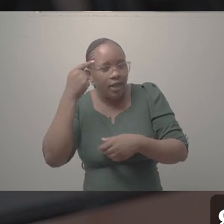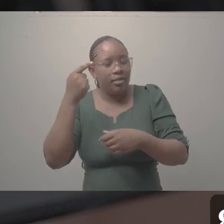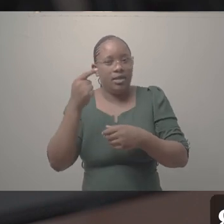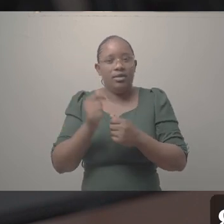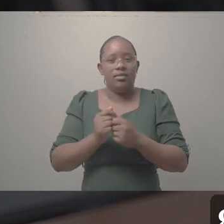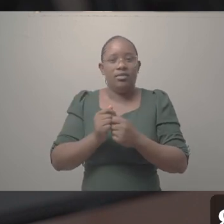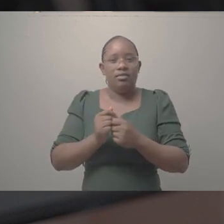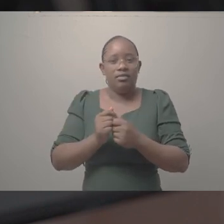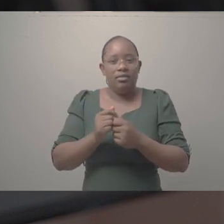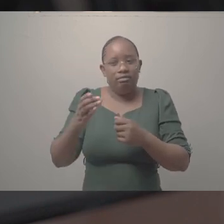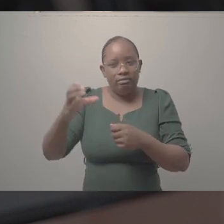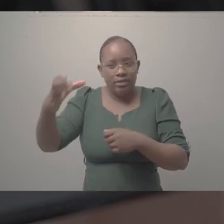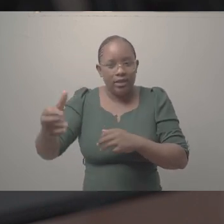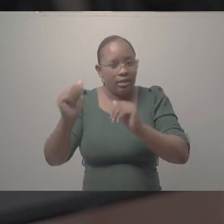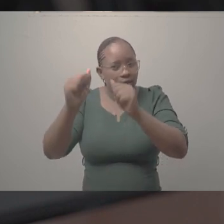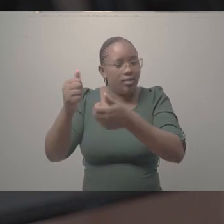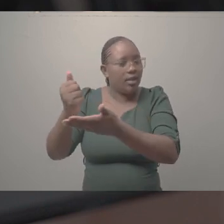government agencies that come on board.